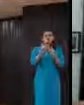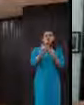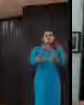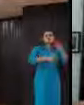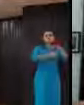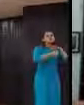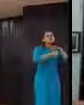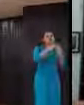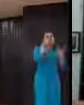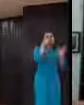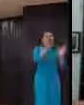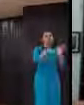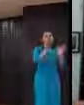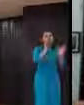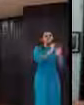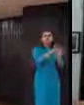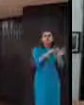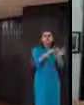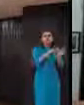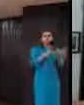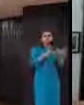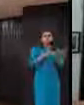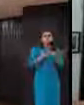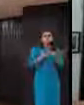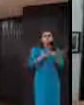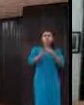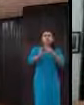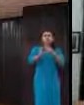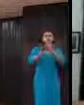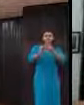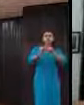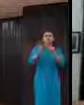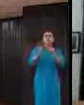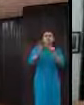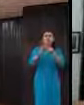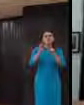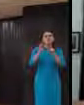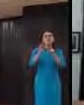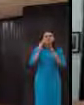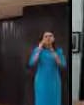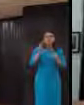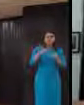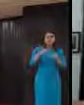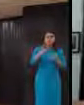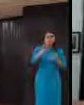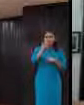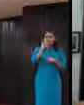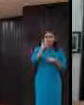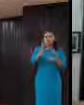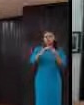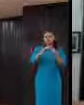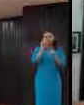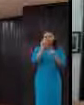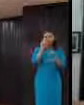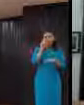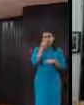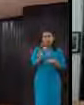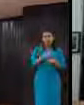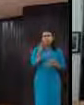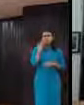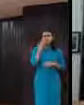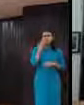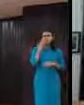notification saying that the article will cease to operate. Now, the Constituent Assembly went off in 26 January 57, if I recollect the date